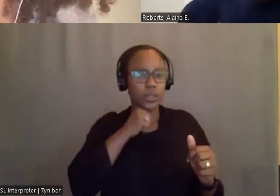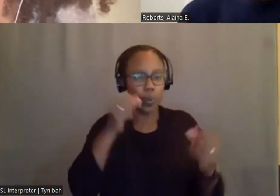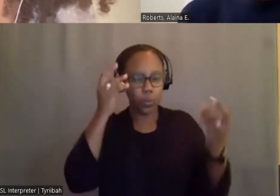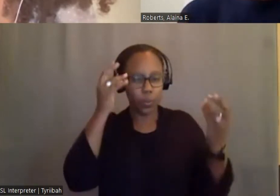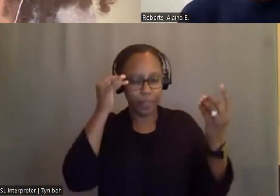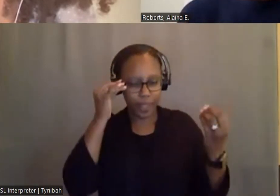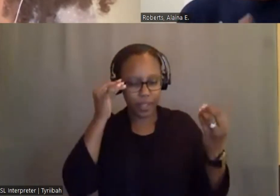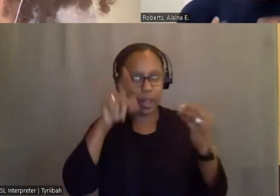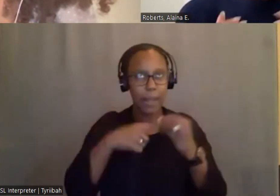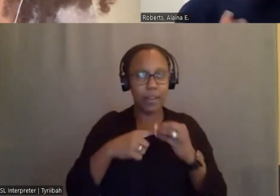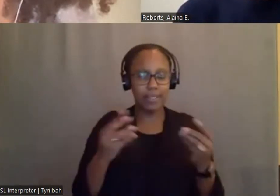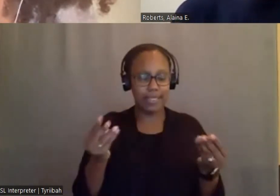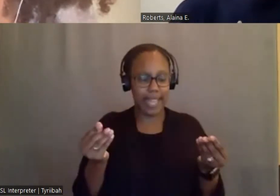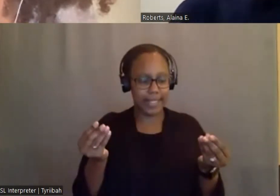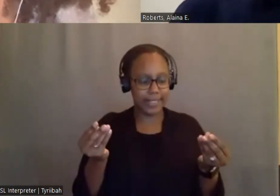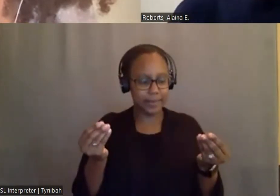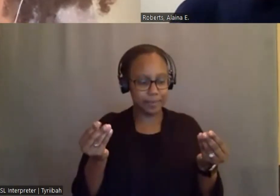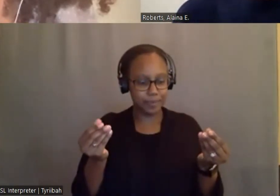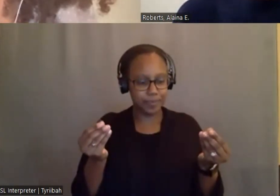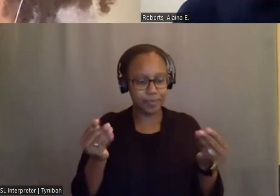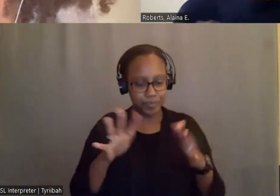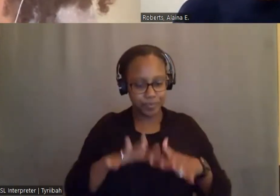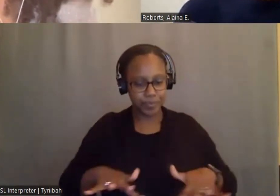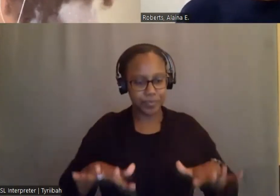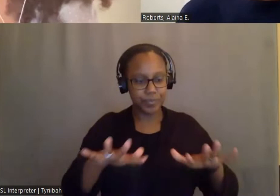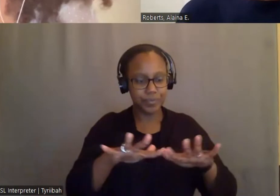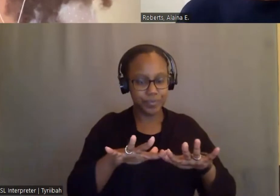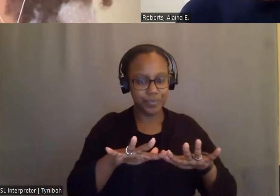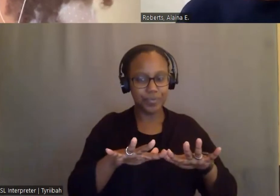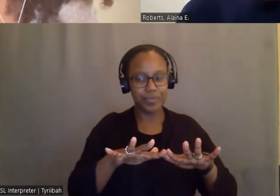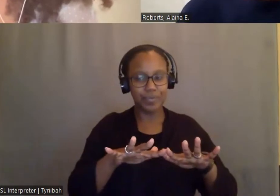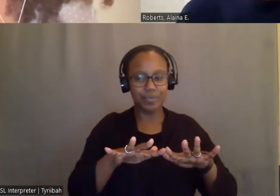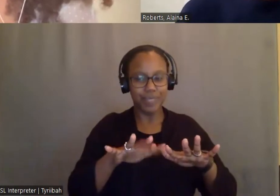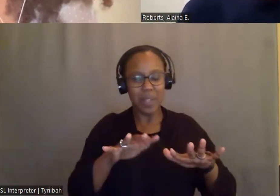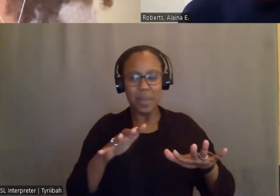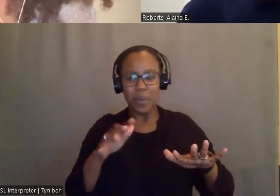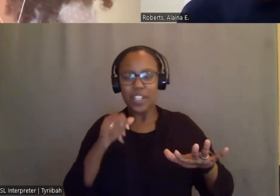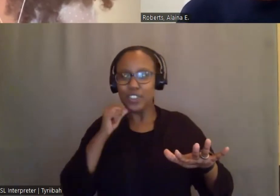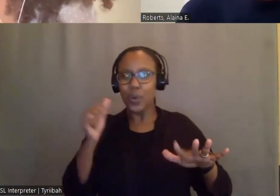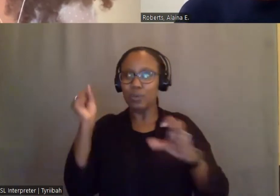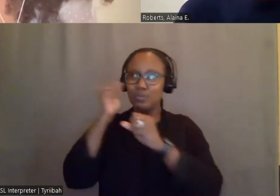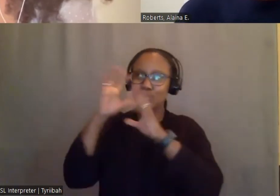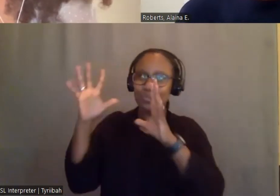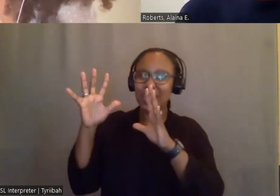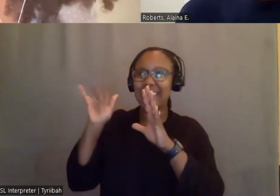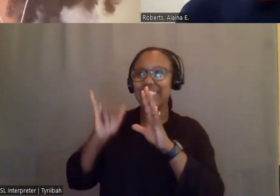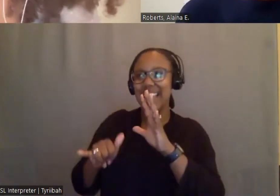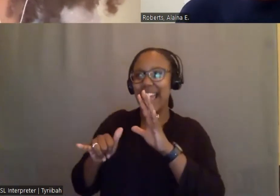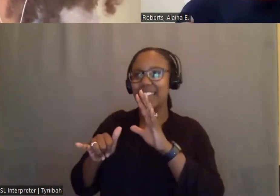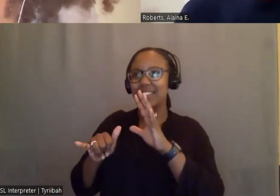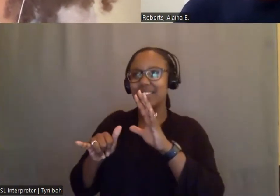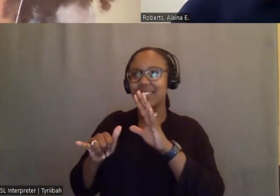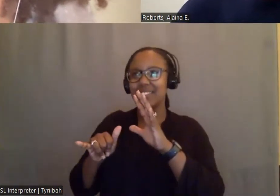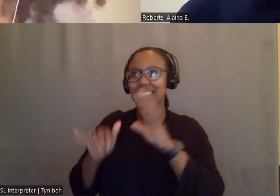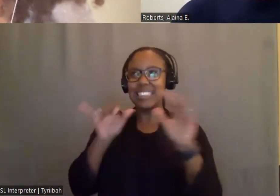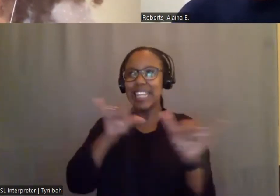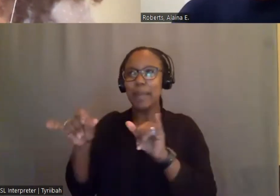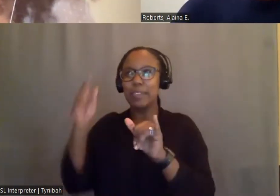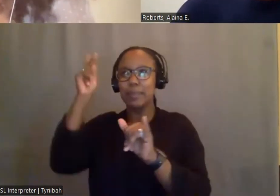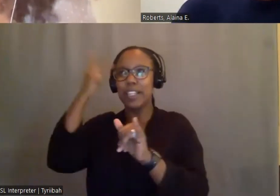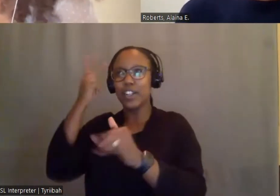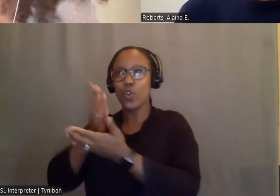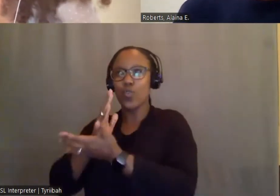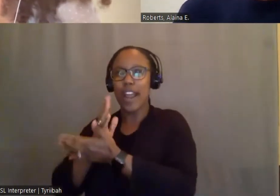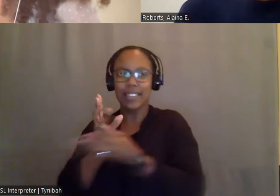as being as important to African Americans or people of African descent as political rights. And so, yes, you know, of